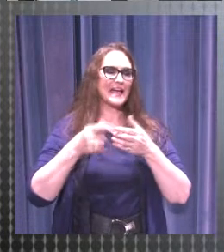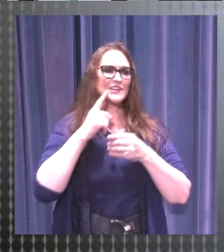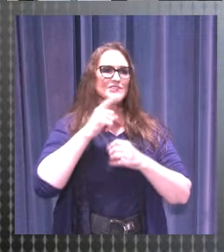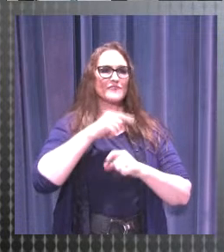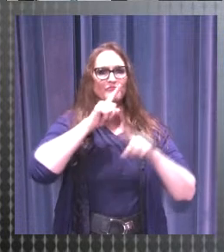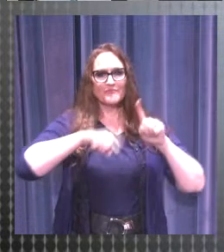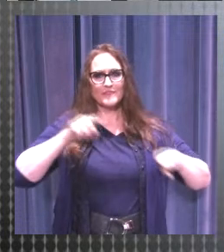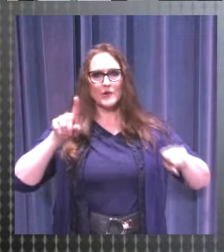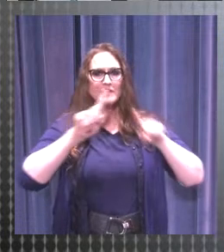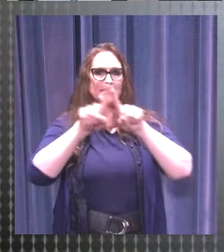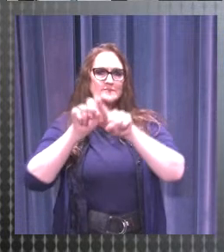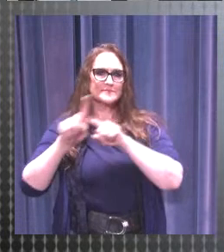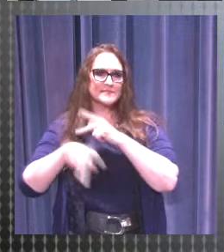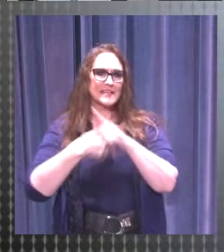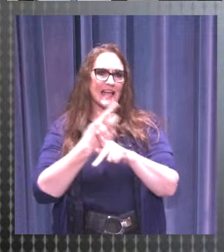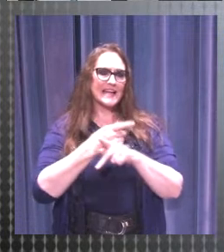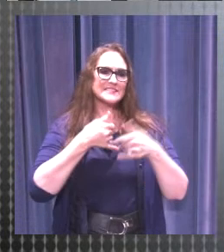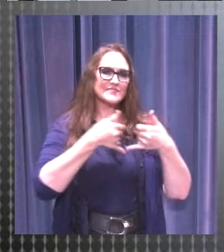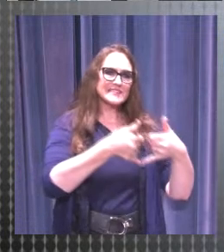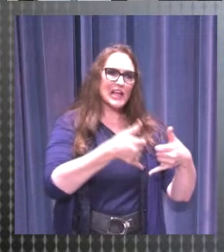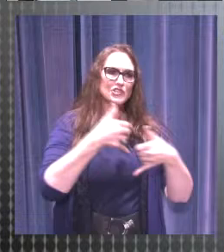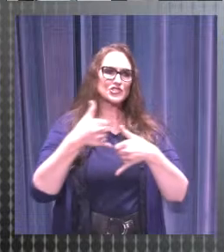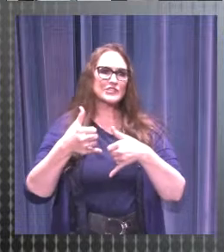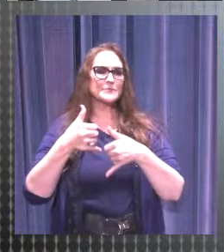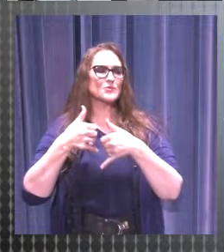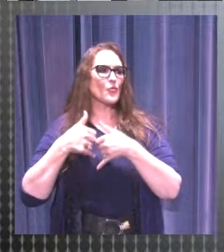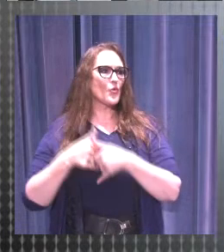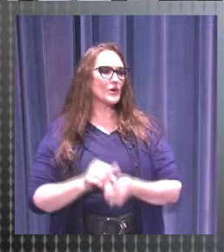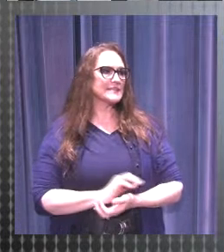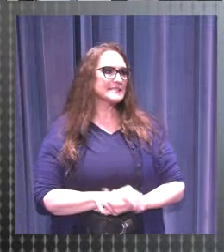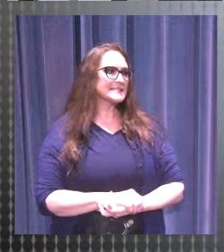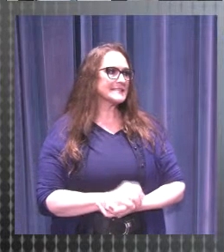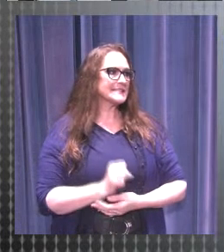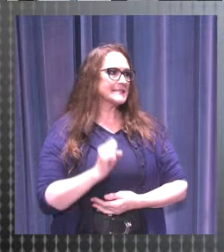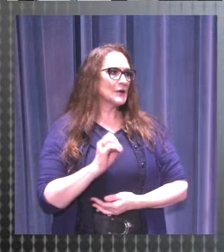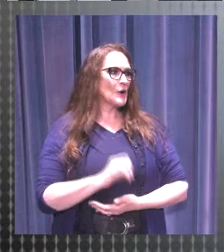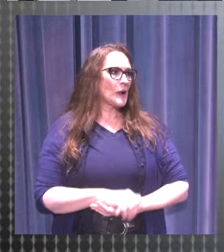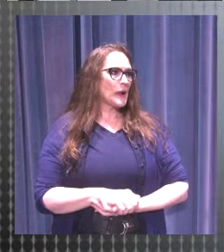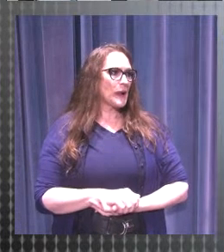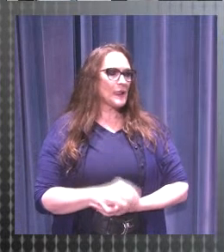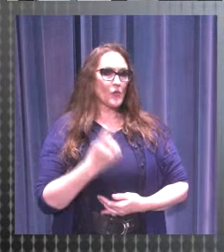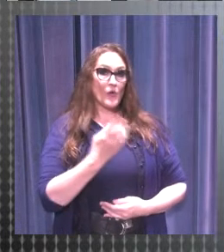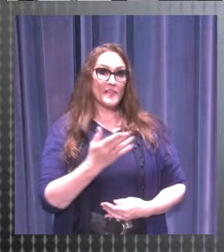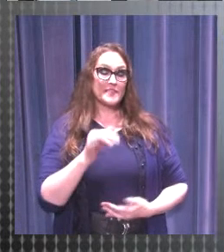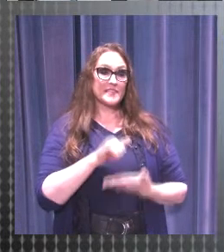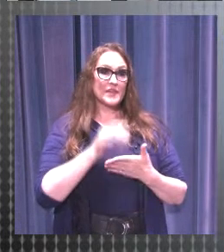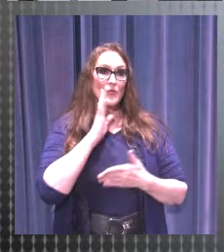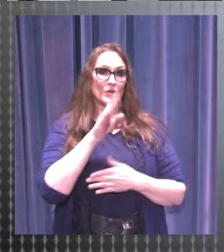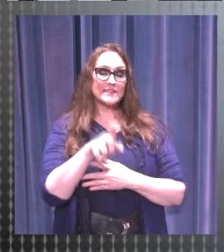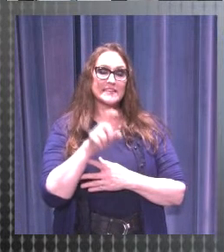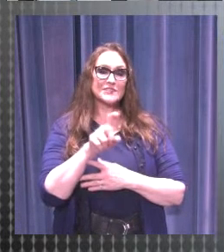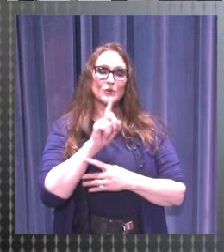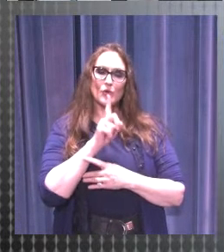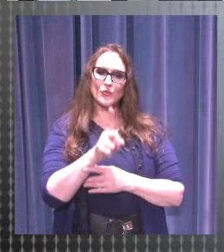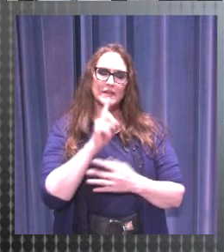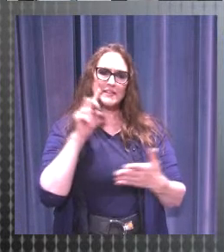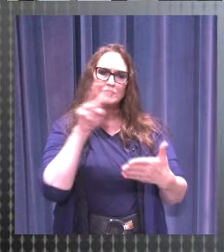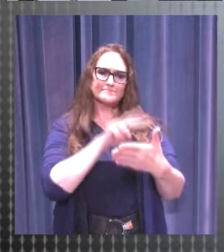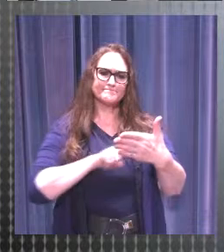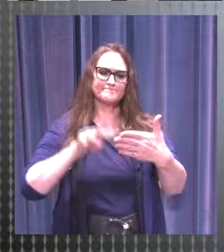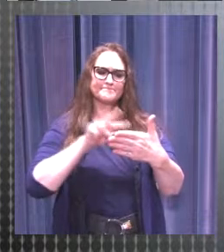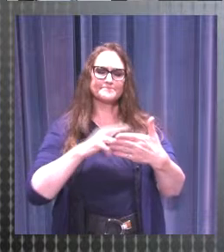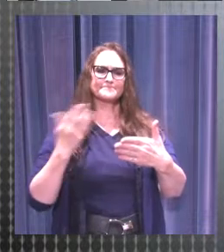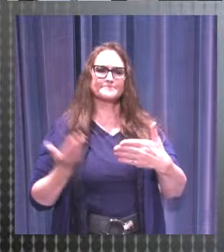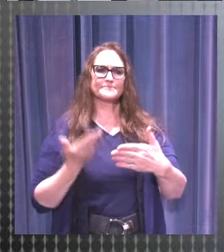various kinds of scholarships and awards. And so the one thing that we'll need to really take a look at